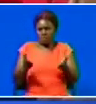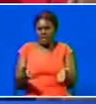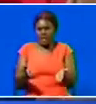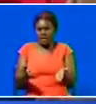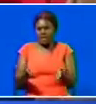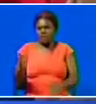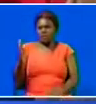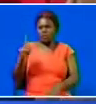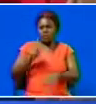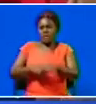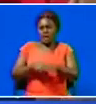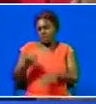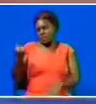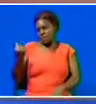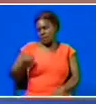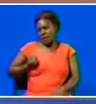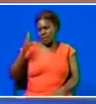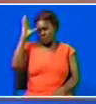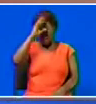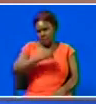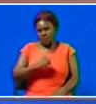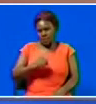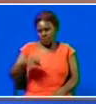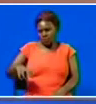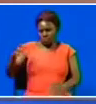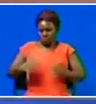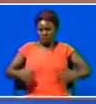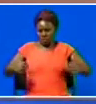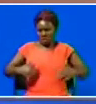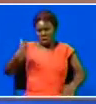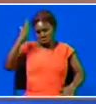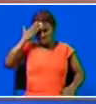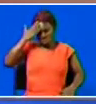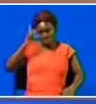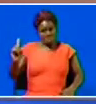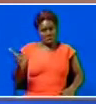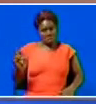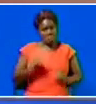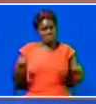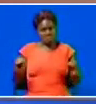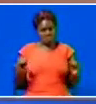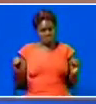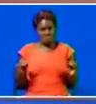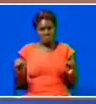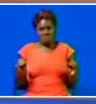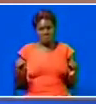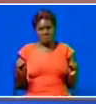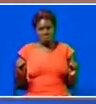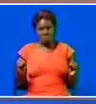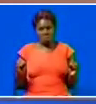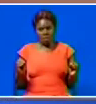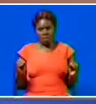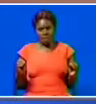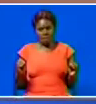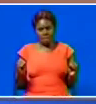ensure security when Sadia went missing. Sadia grew up in Garissa and only came to Nairobi as a visitor and a student, ready to start